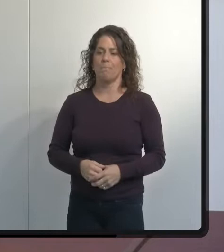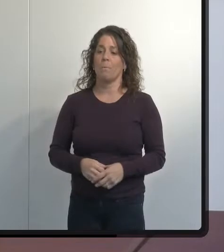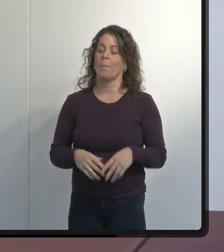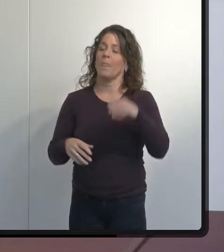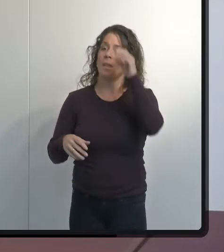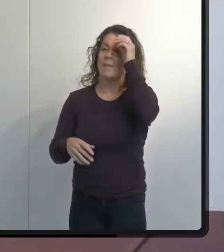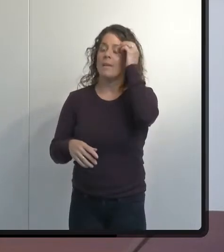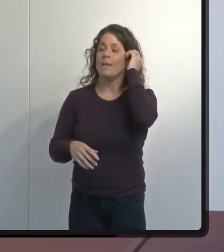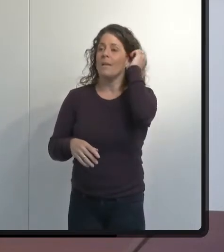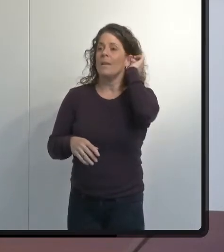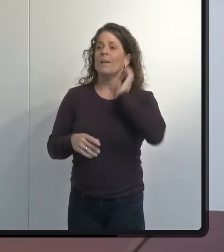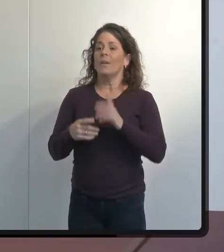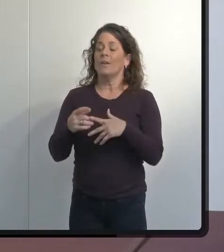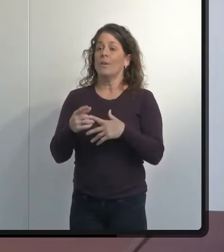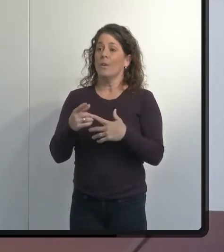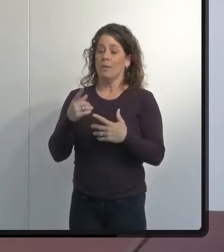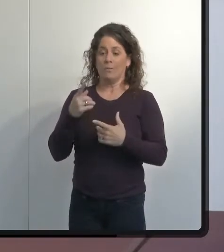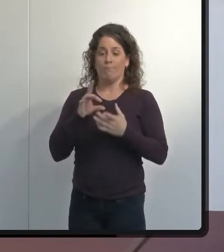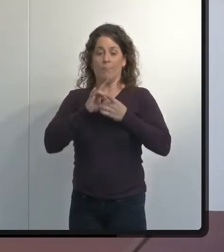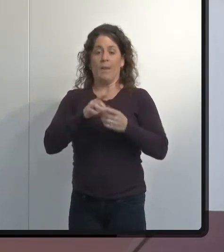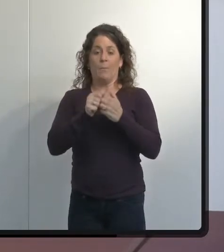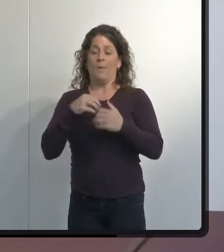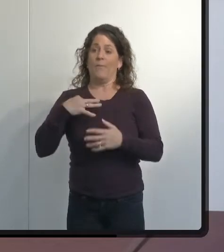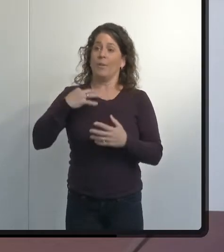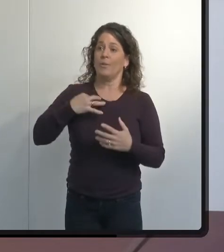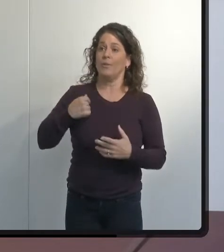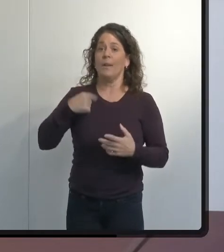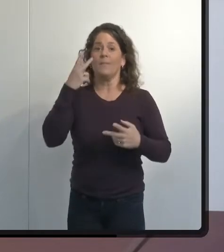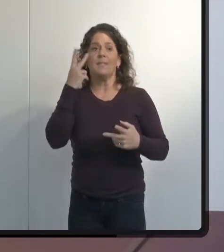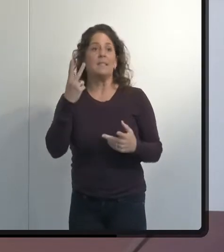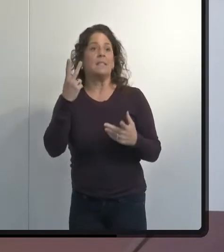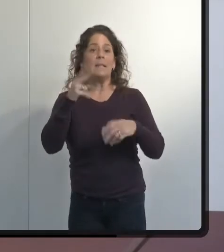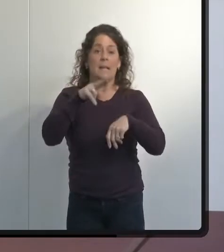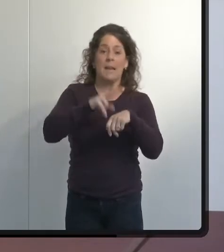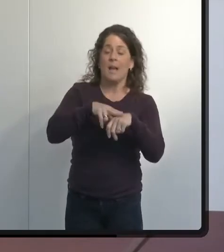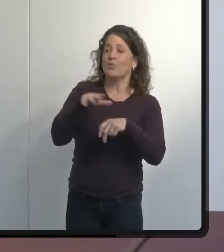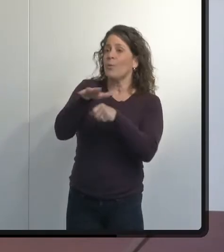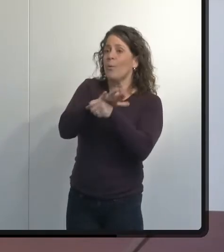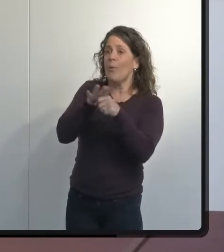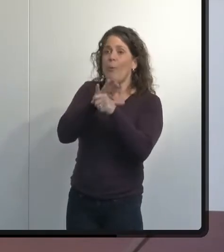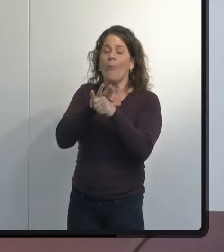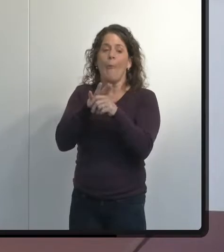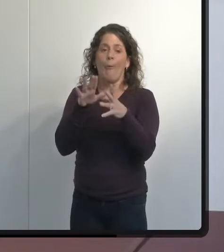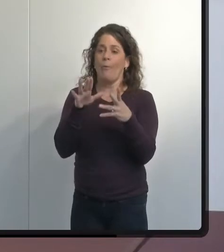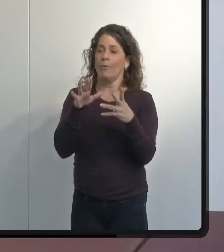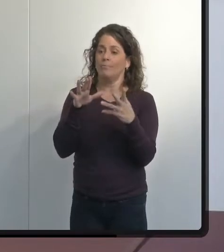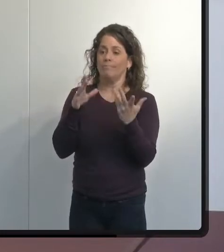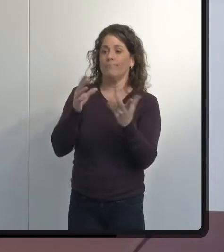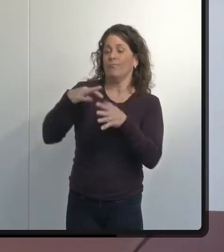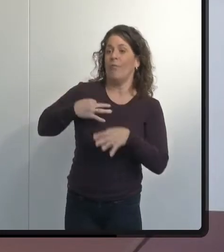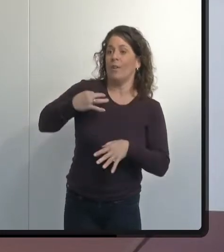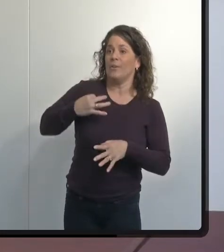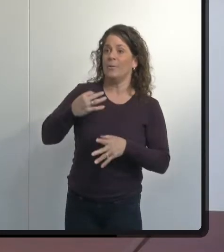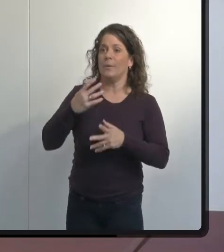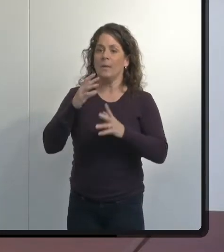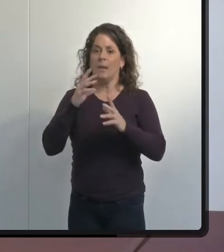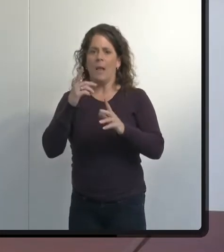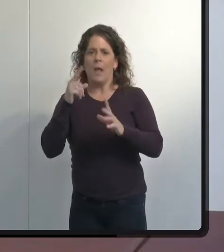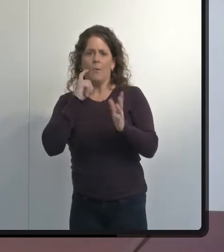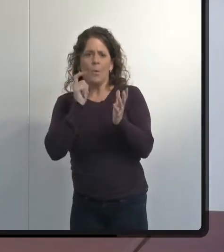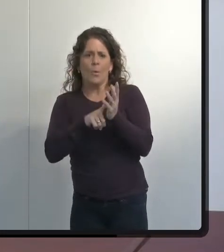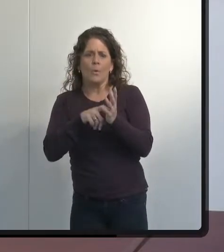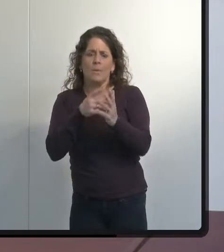of giving and volunteerism, I've seen both local and national reporting discussing how blood donations have dwindled as